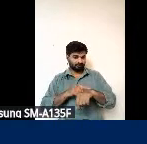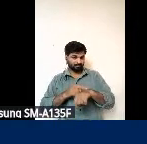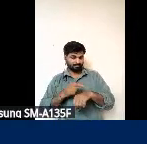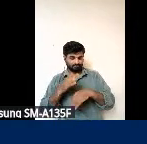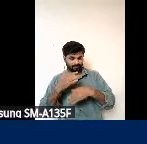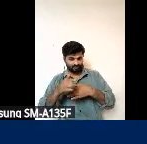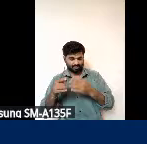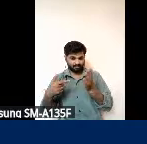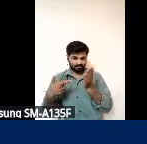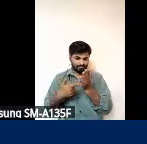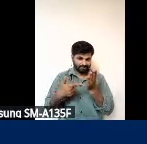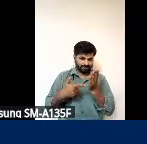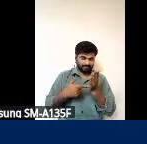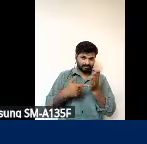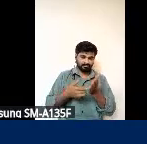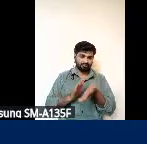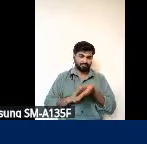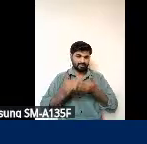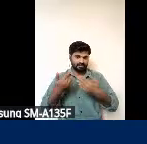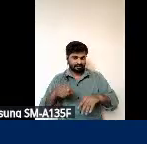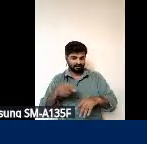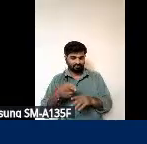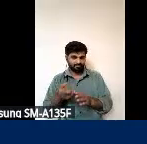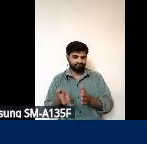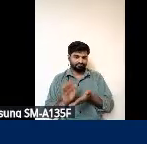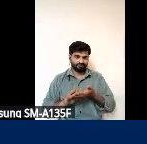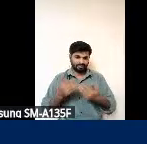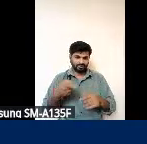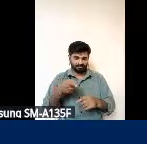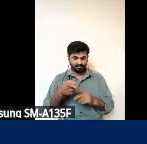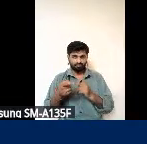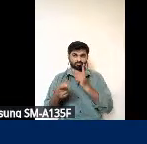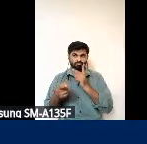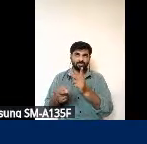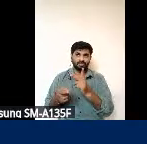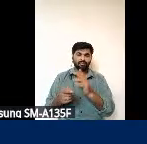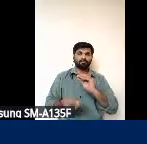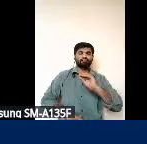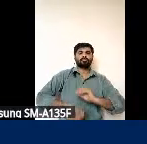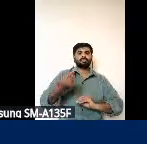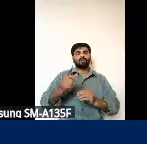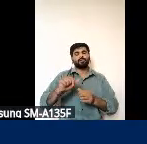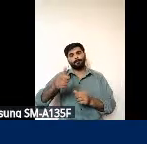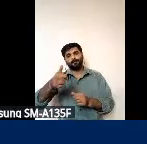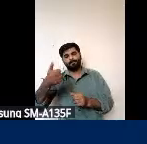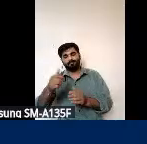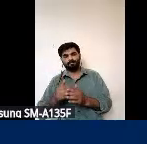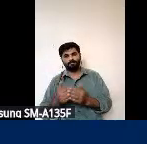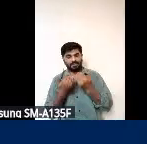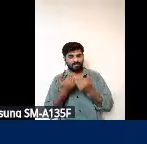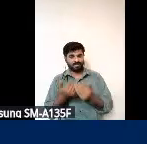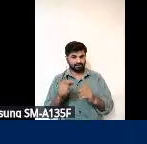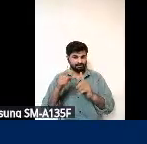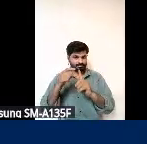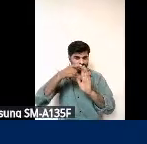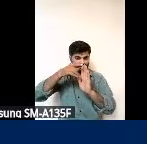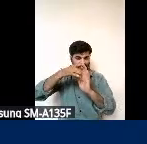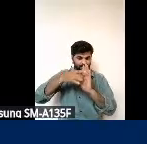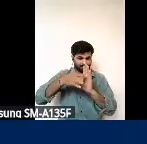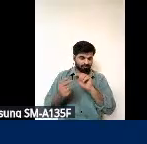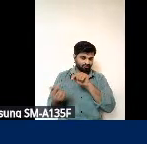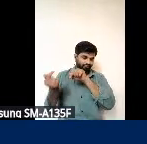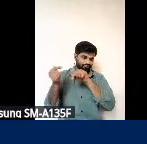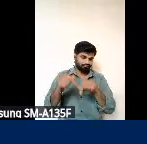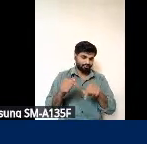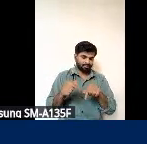we expect that entire process to be more fastened. But still, the entire data is only going to come somewhere around